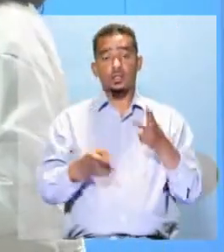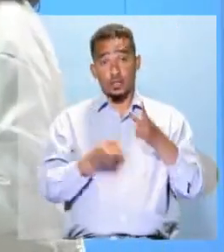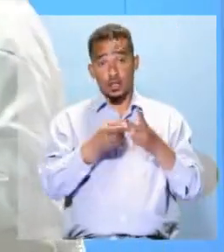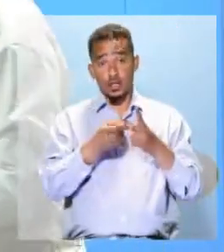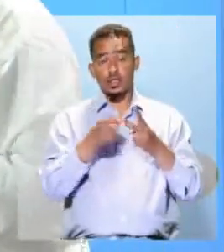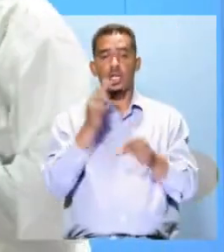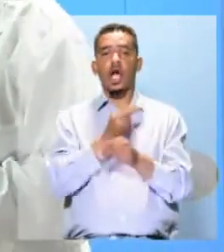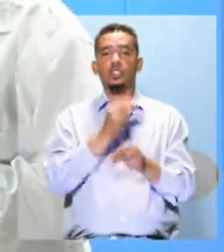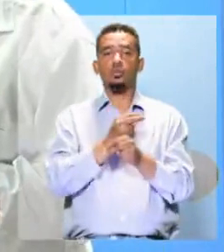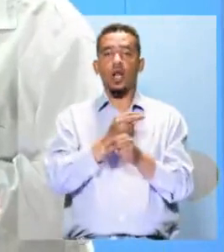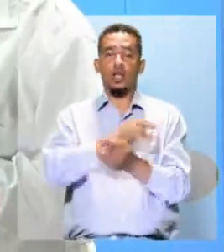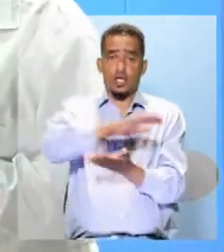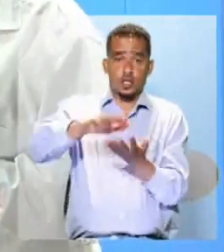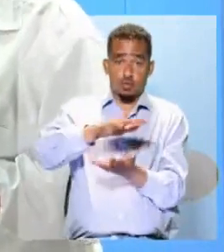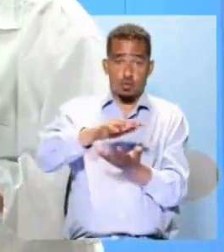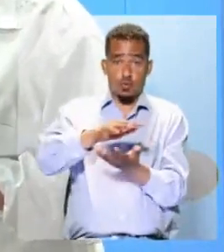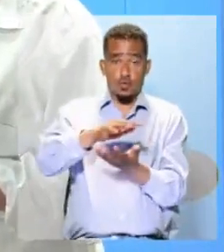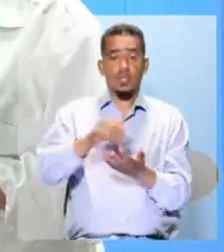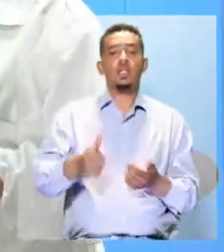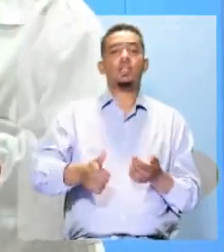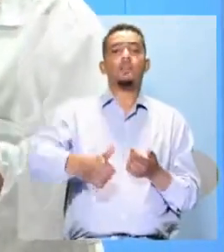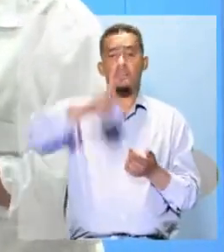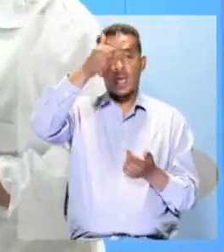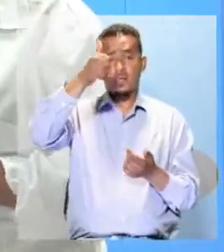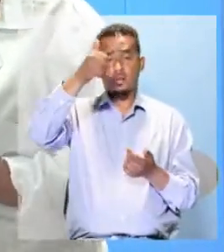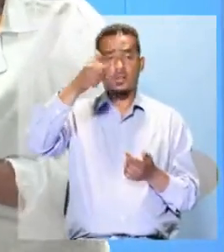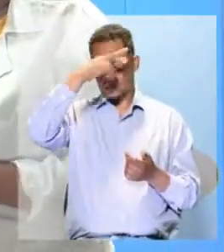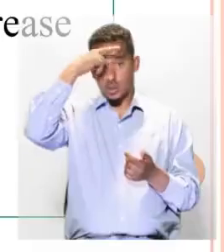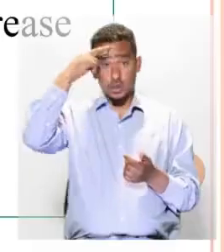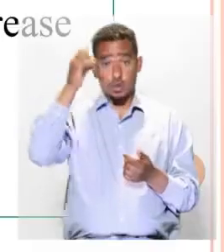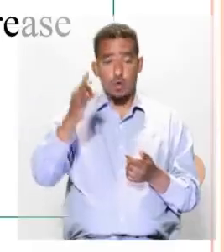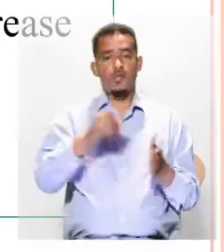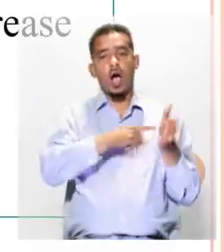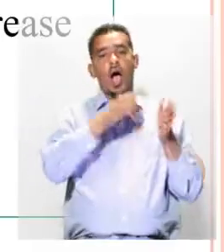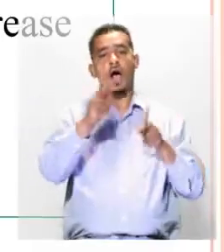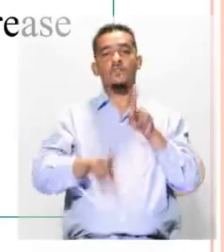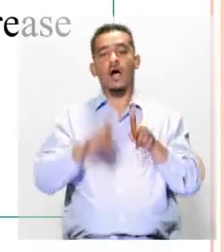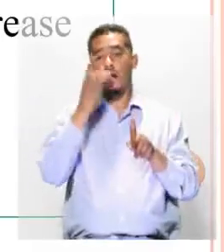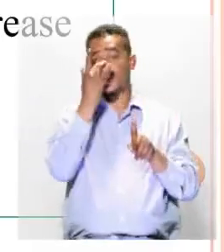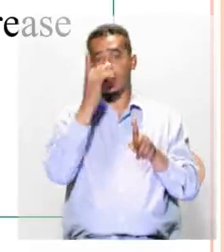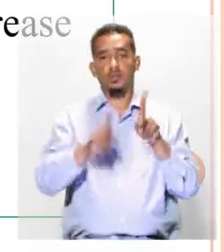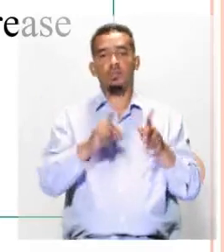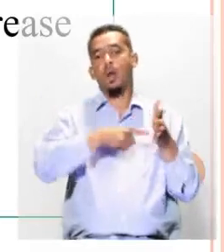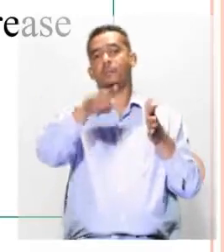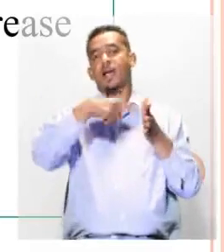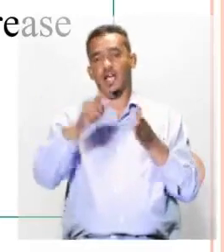natural catastrophes are the main reason for the migration of Africa's people.